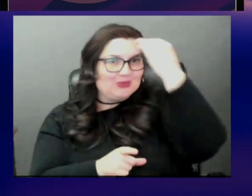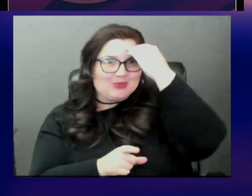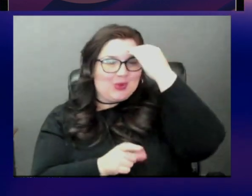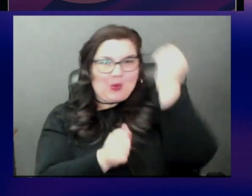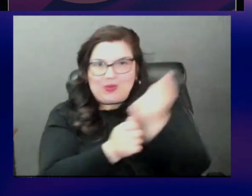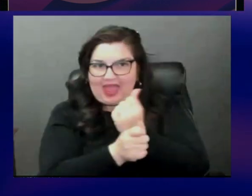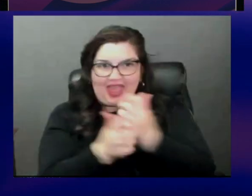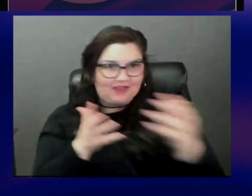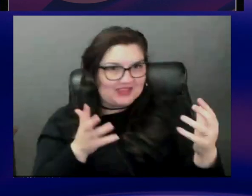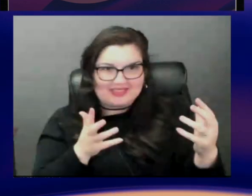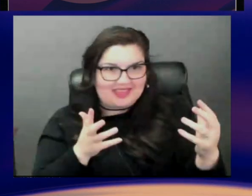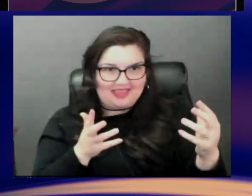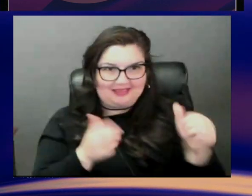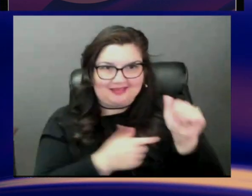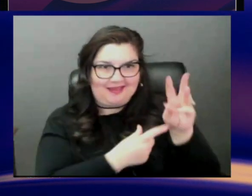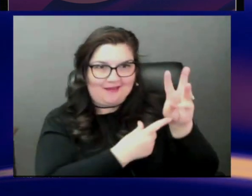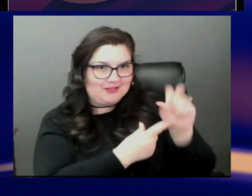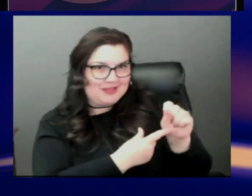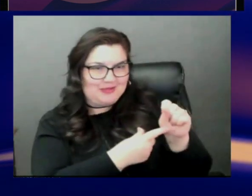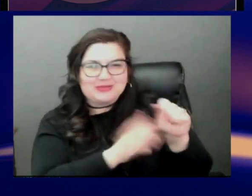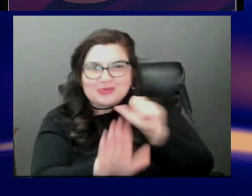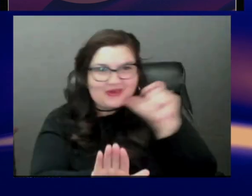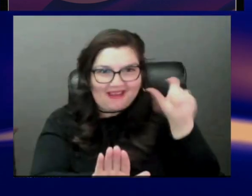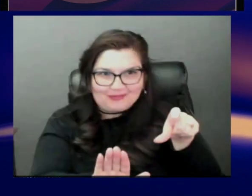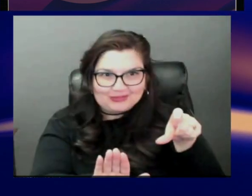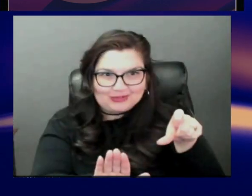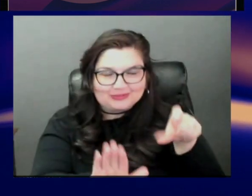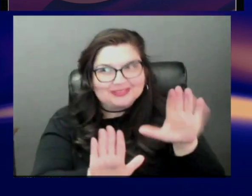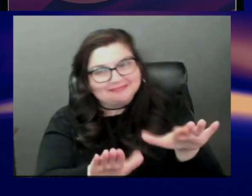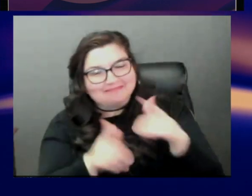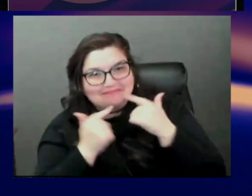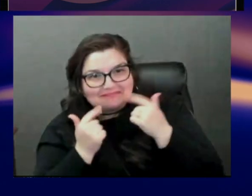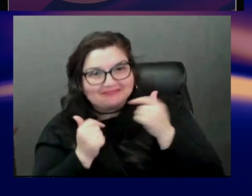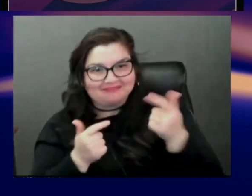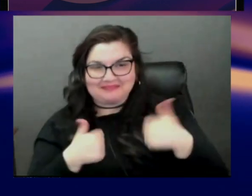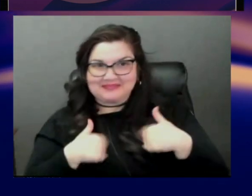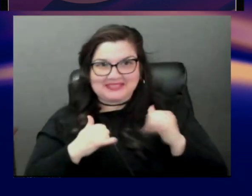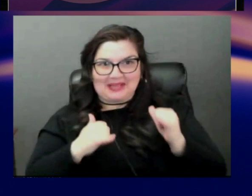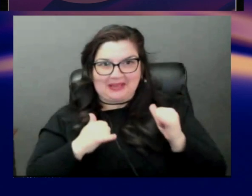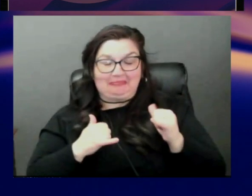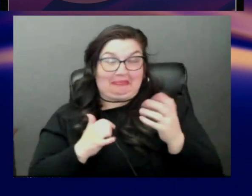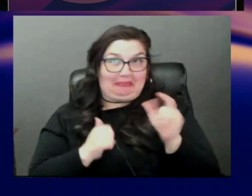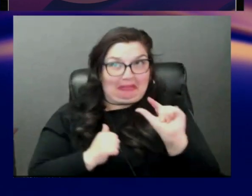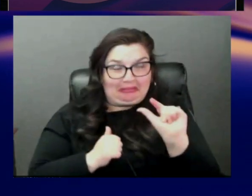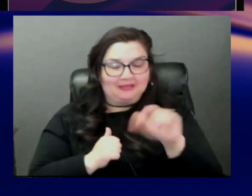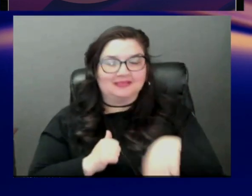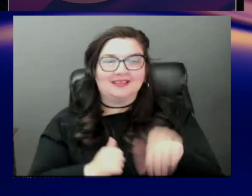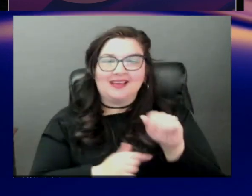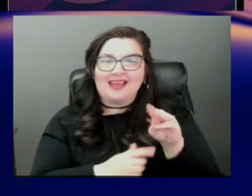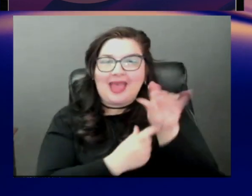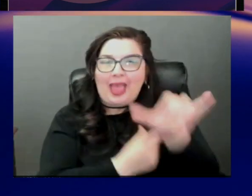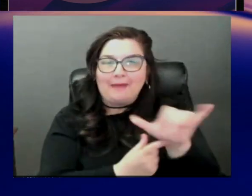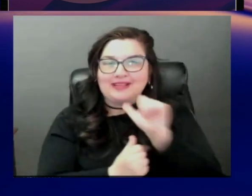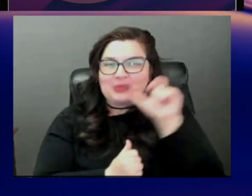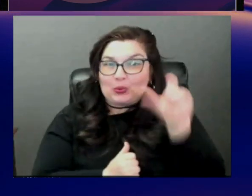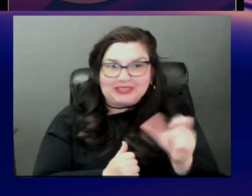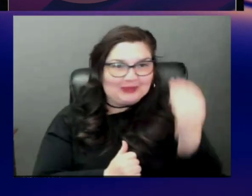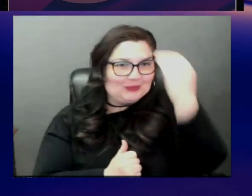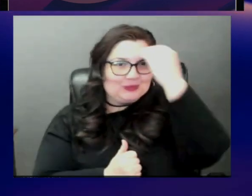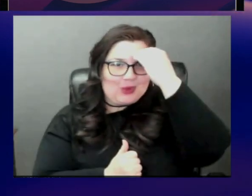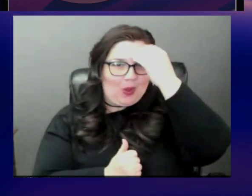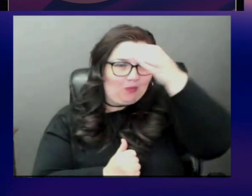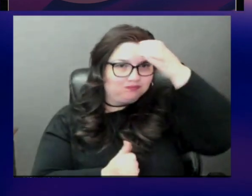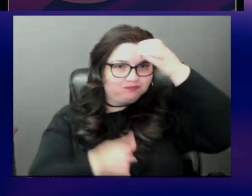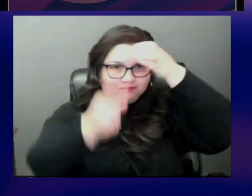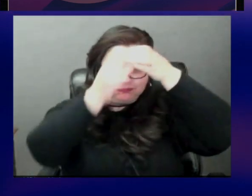know a whole lot about AWS. So that's one of the awesome things about Amplify is that you don't need to know a whole lot in order to get started. So what it's asking